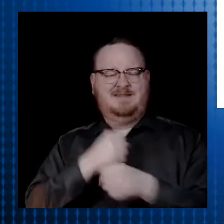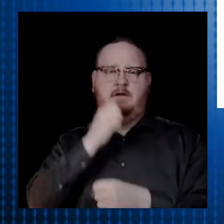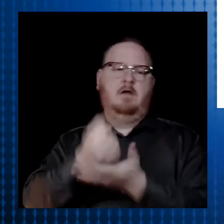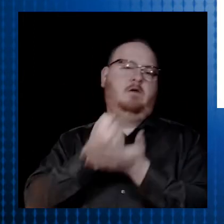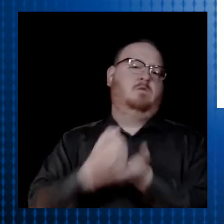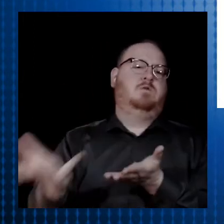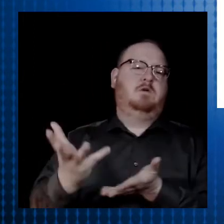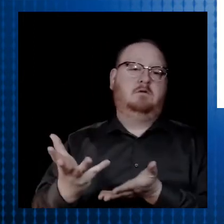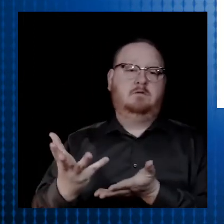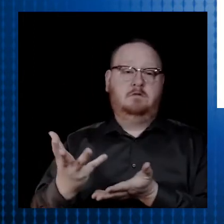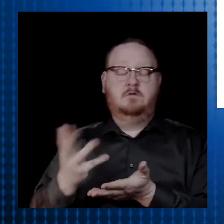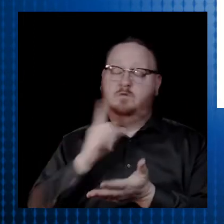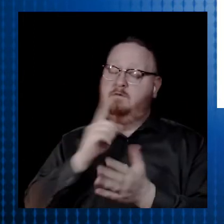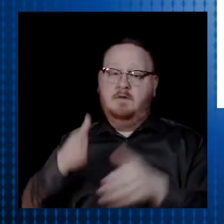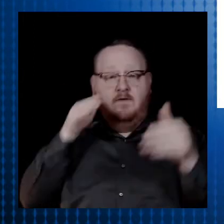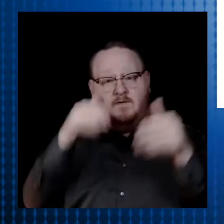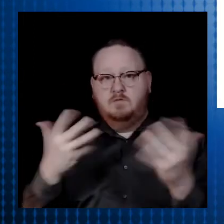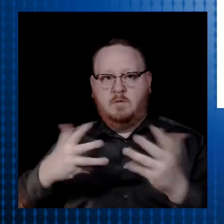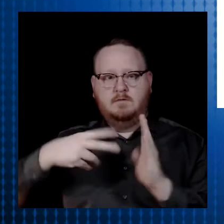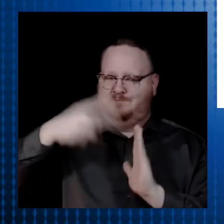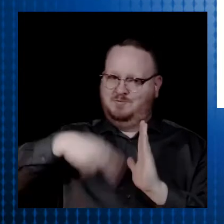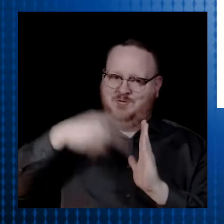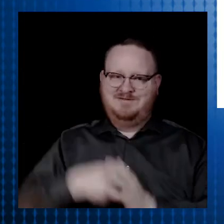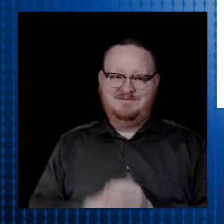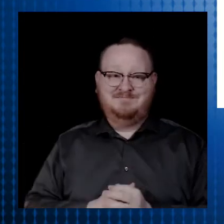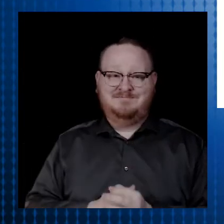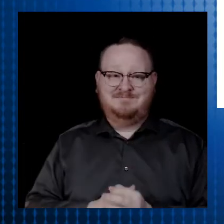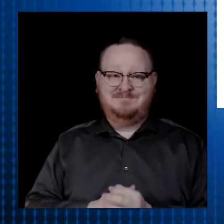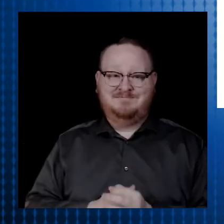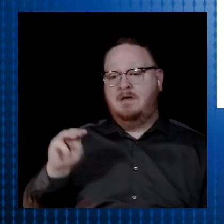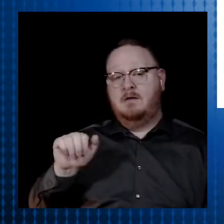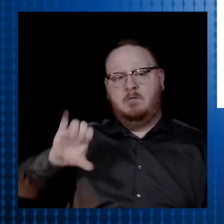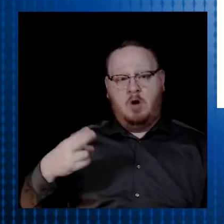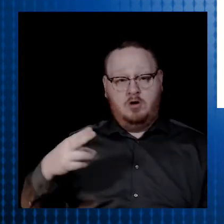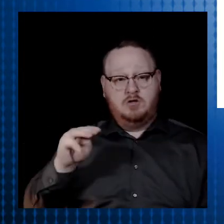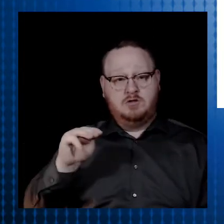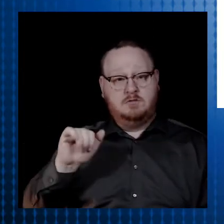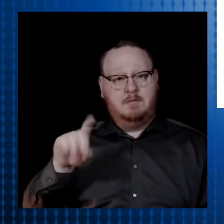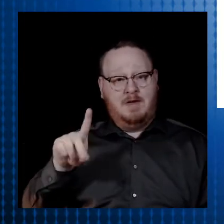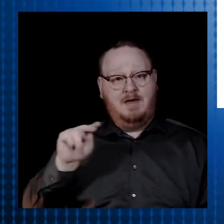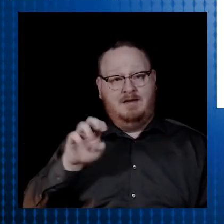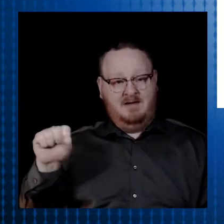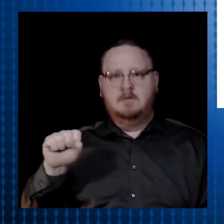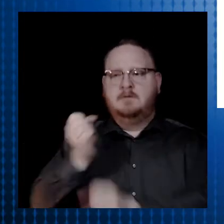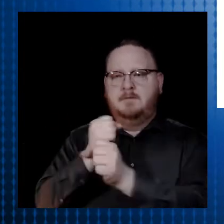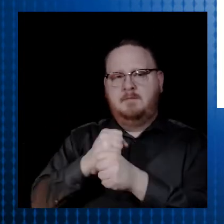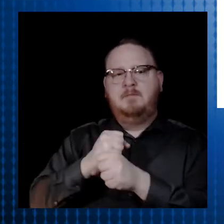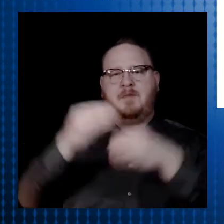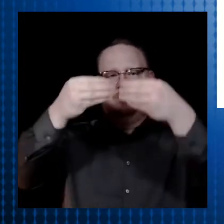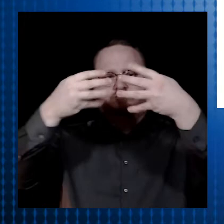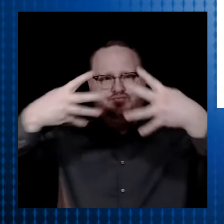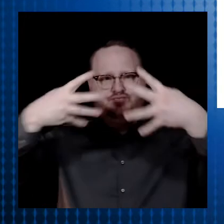especially in reading. During March Madness, she created a winner's bracket bulletin board, not